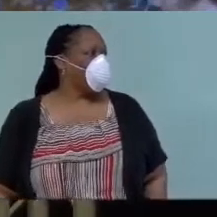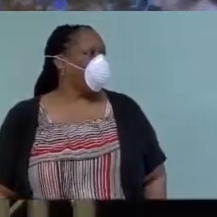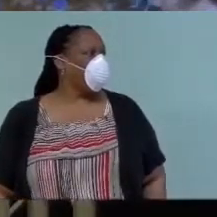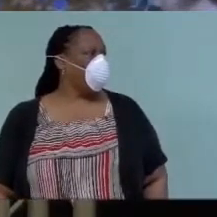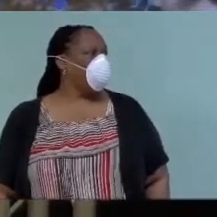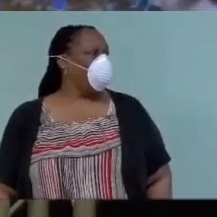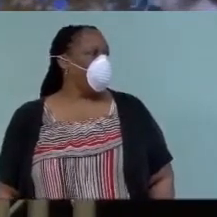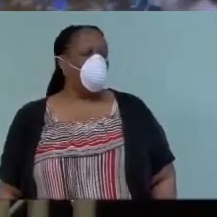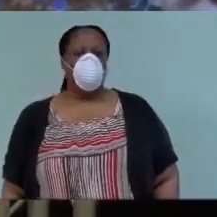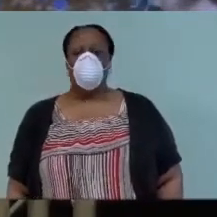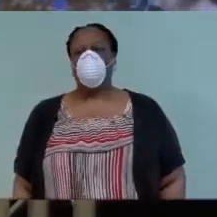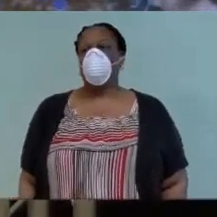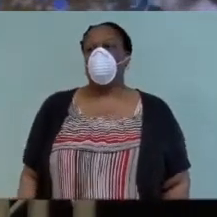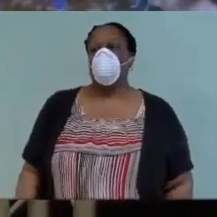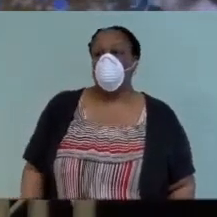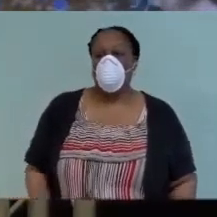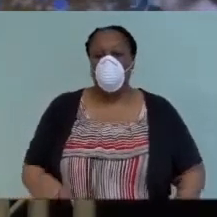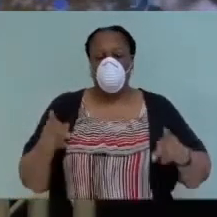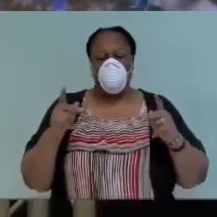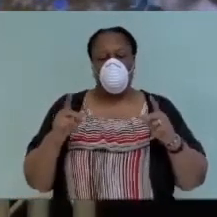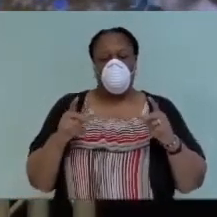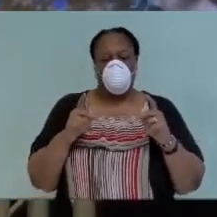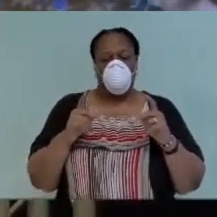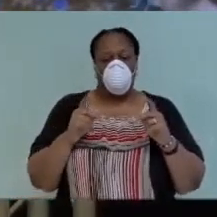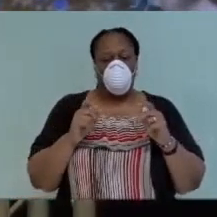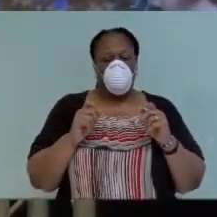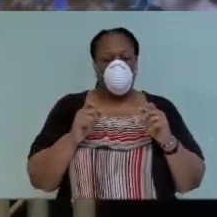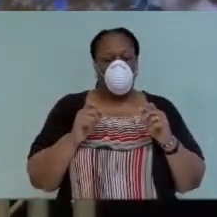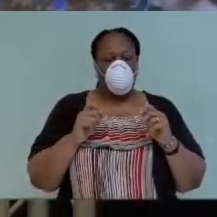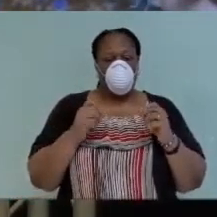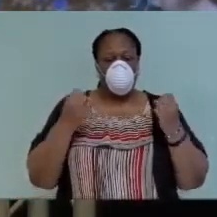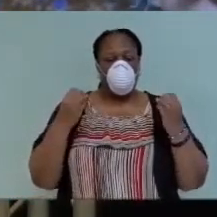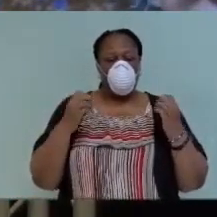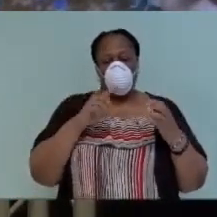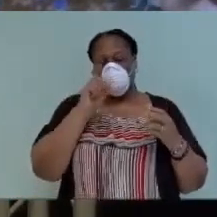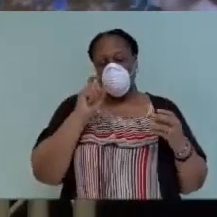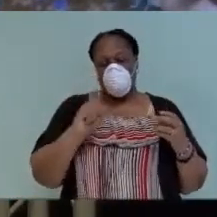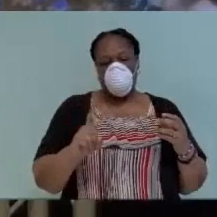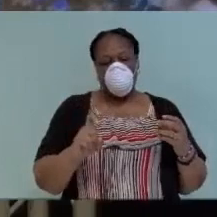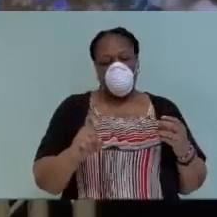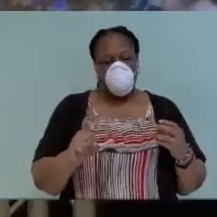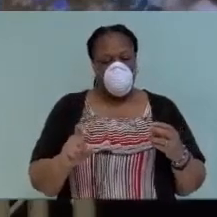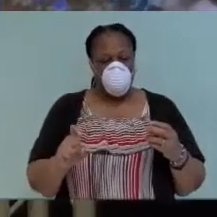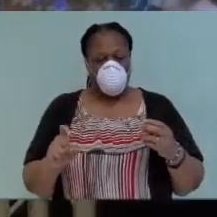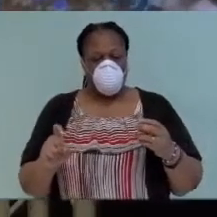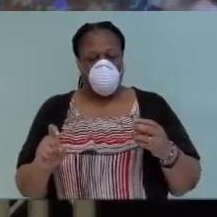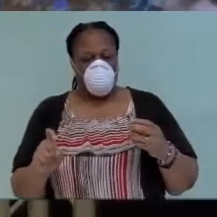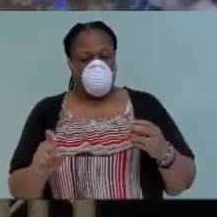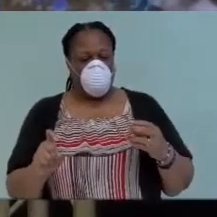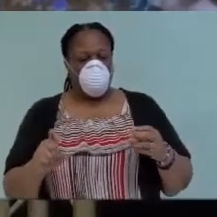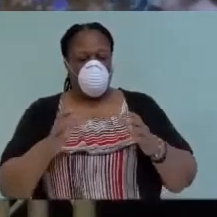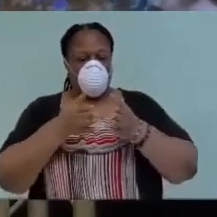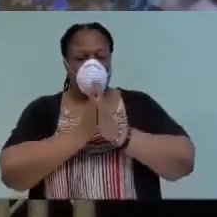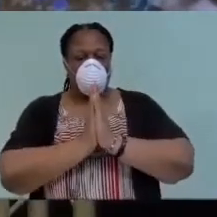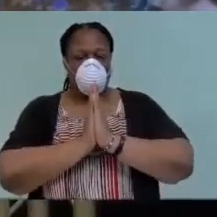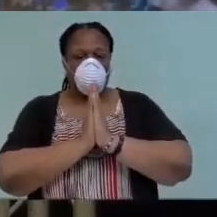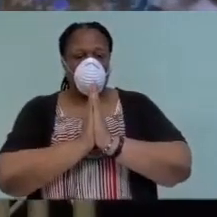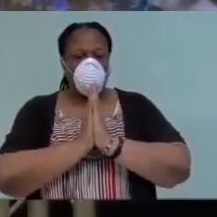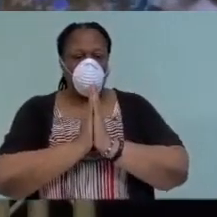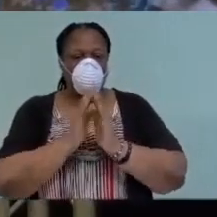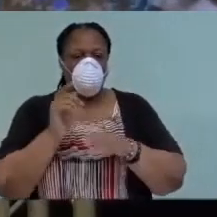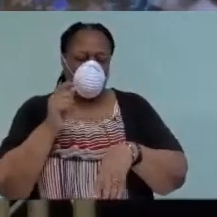contacts, should be tested. There have been a lot of questions asked about the timeliness of results, not just